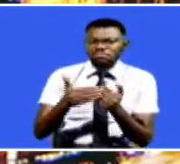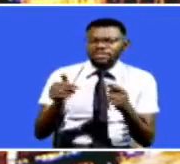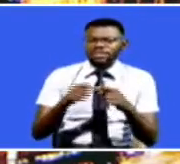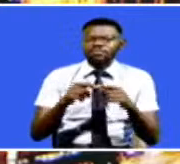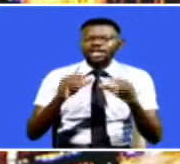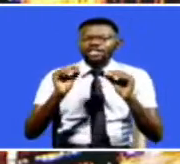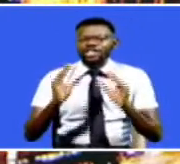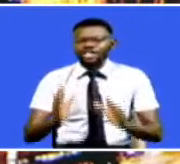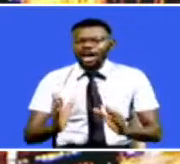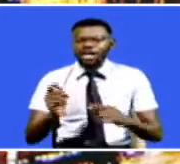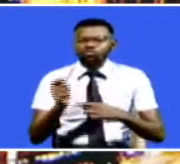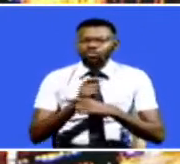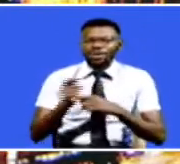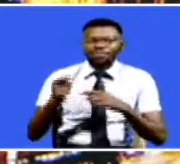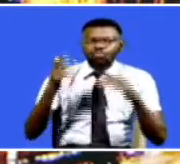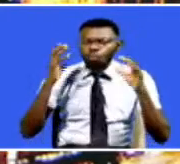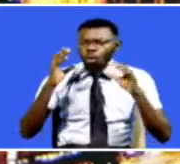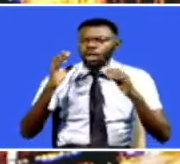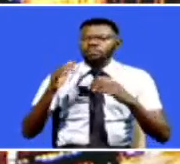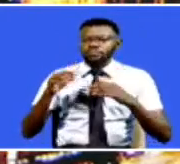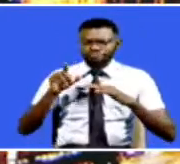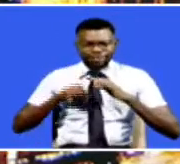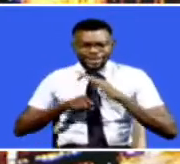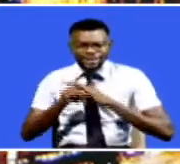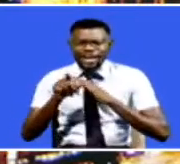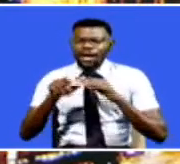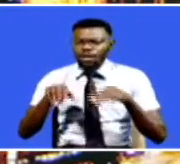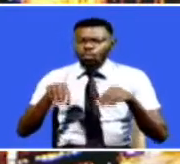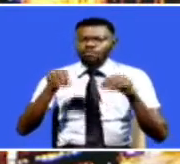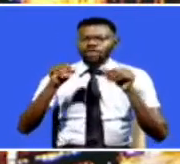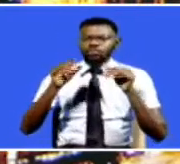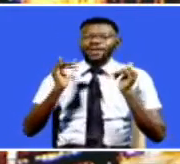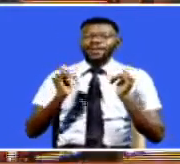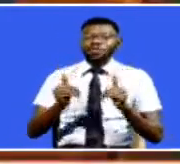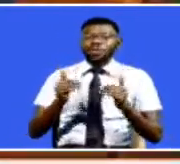training colleges have greatly increased enrollment.